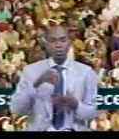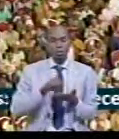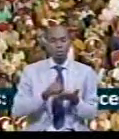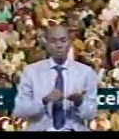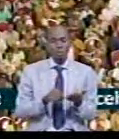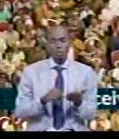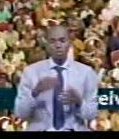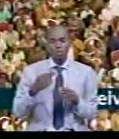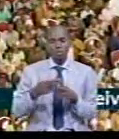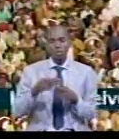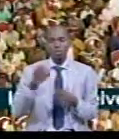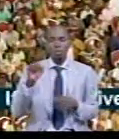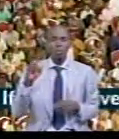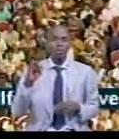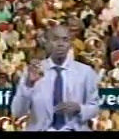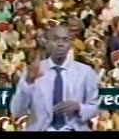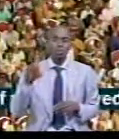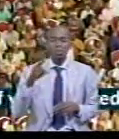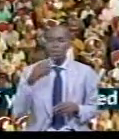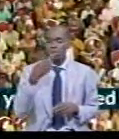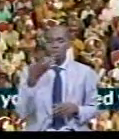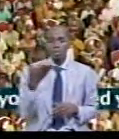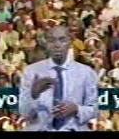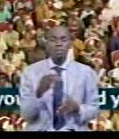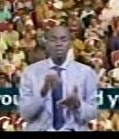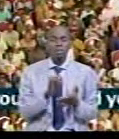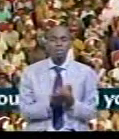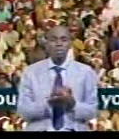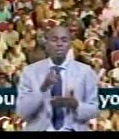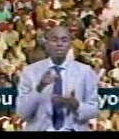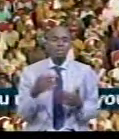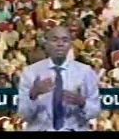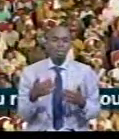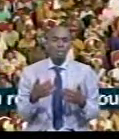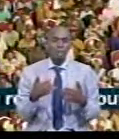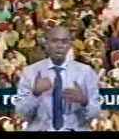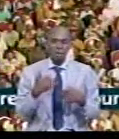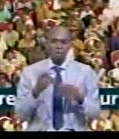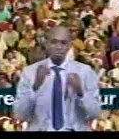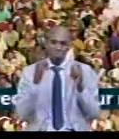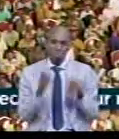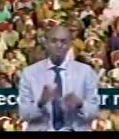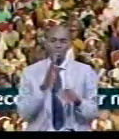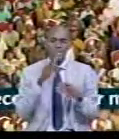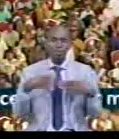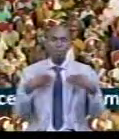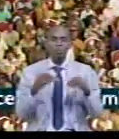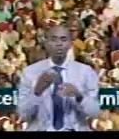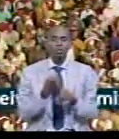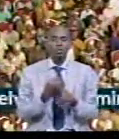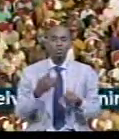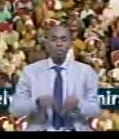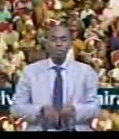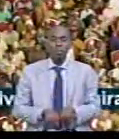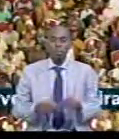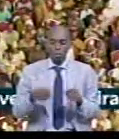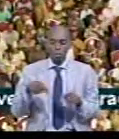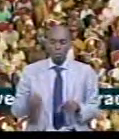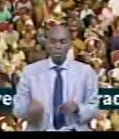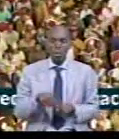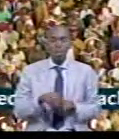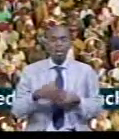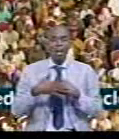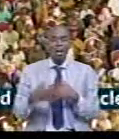Adakwamu said he has been instantly healed of broken leg immediately after the